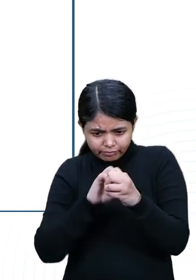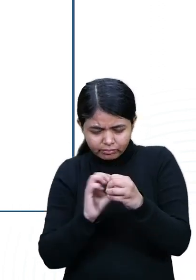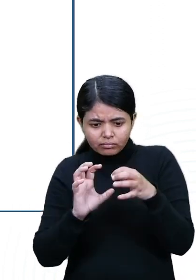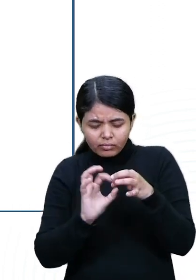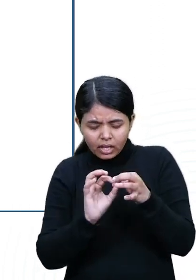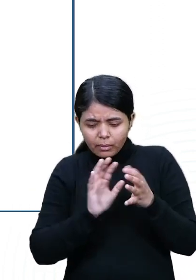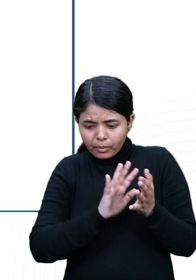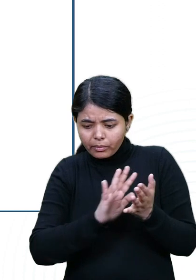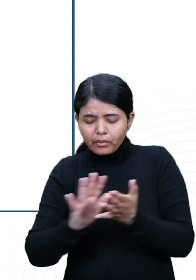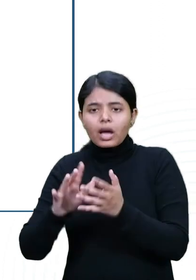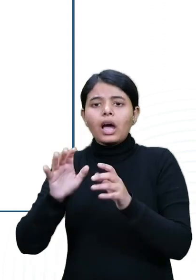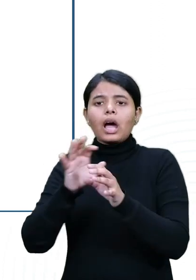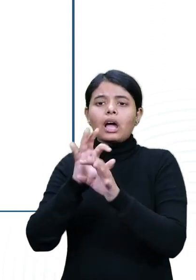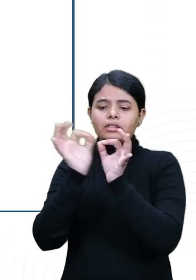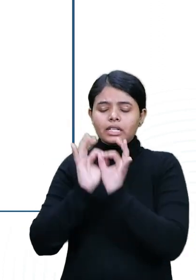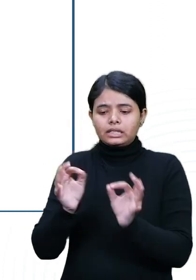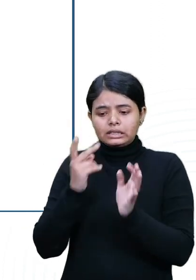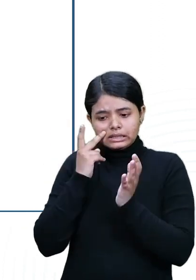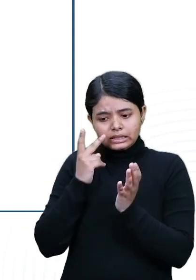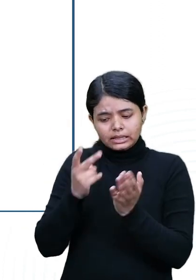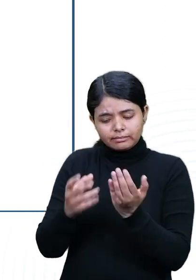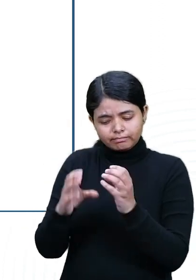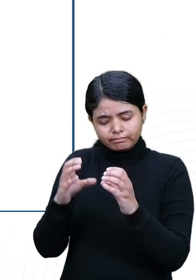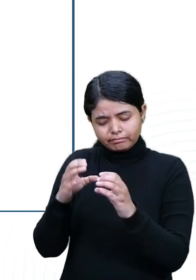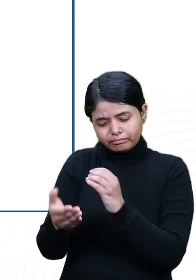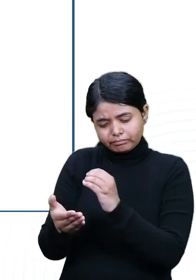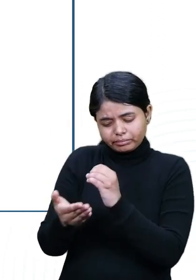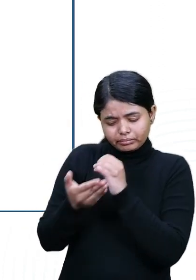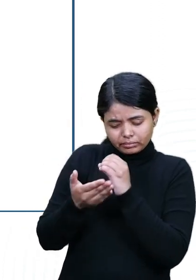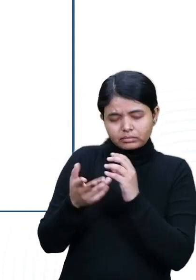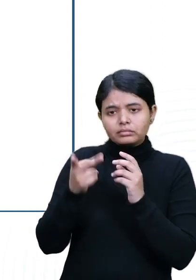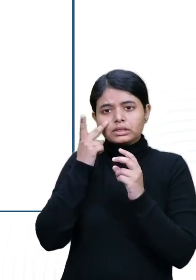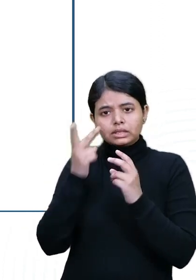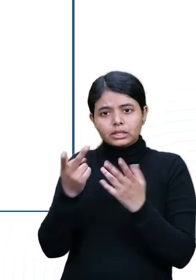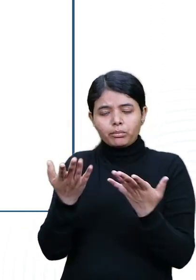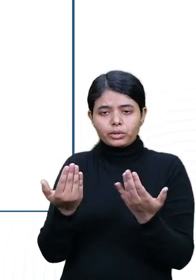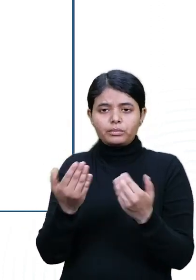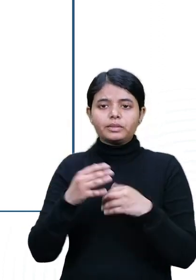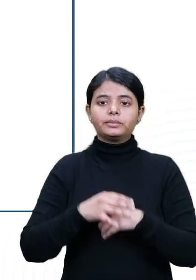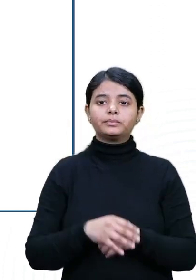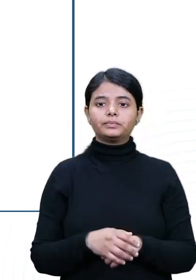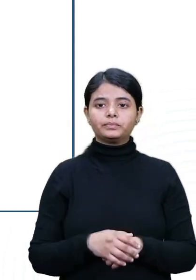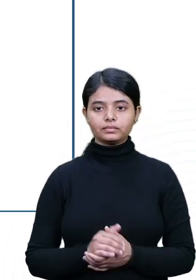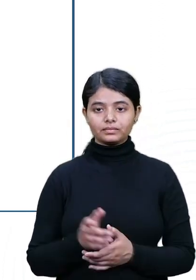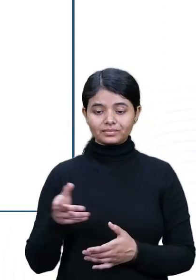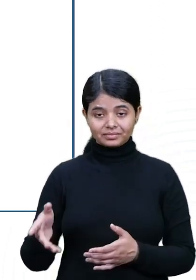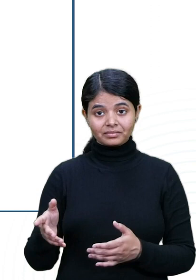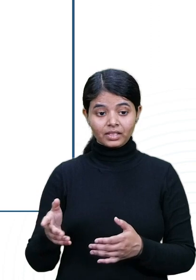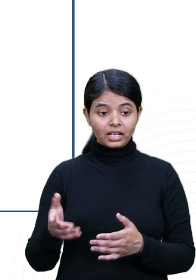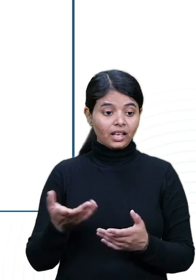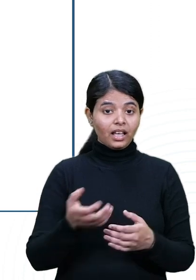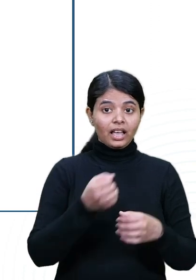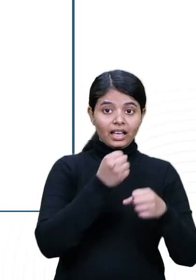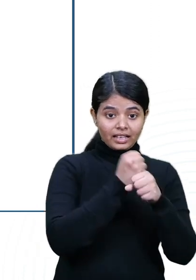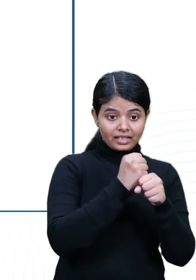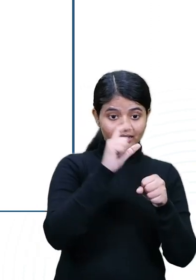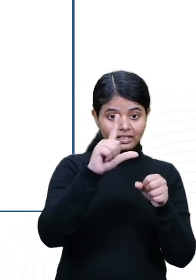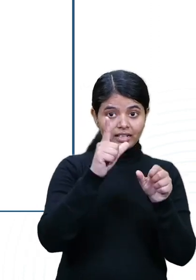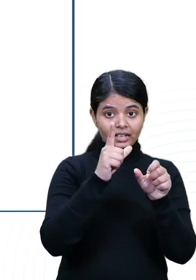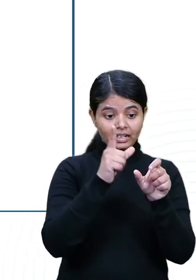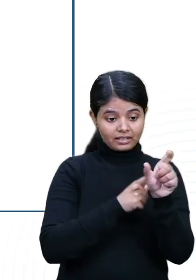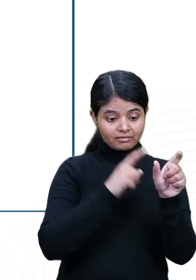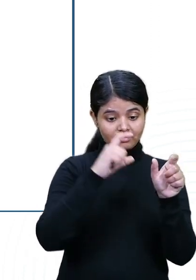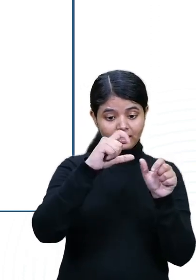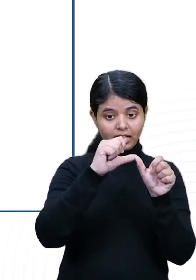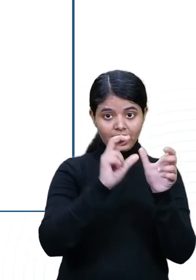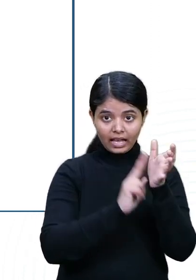standard sugar standard, we know the retention time of each sugar, and that's how we identify what sort of sugars are there in the sample. So for example, here